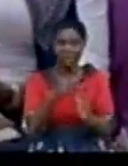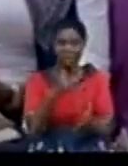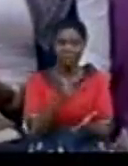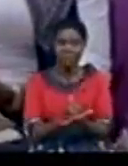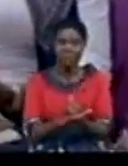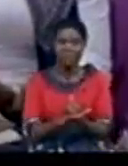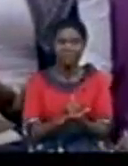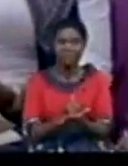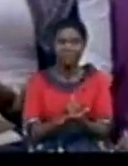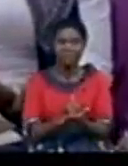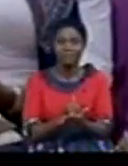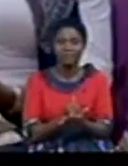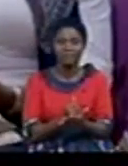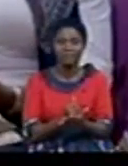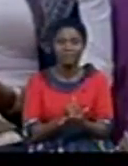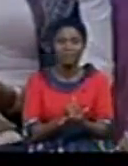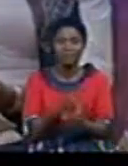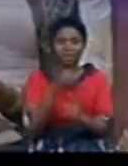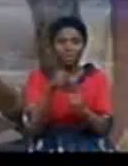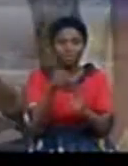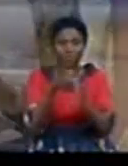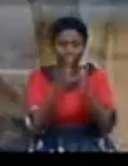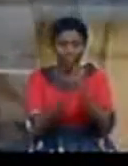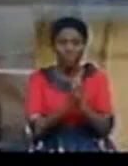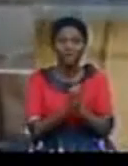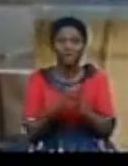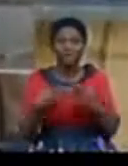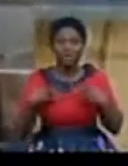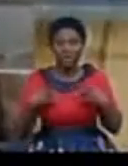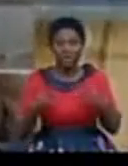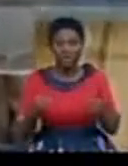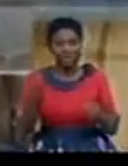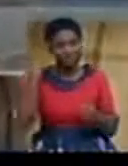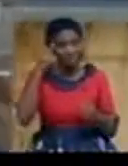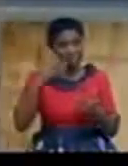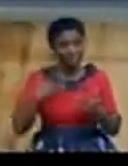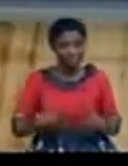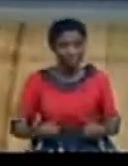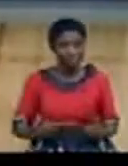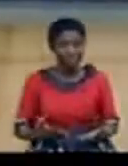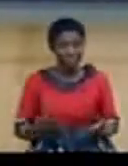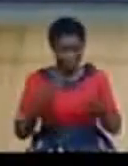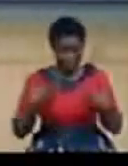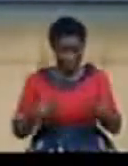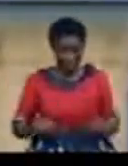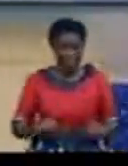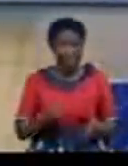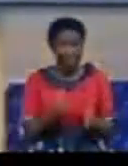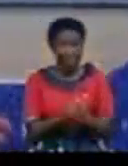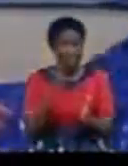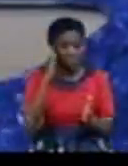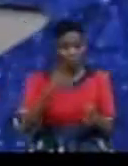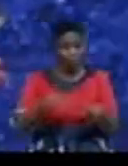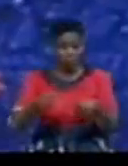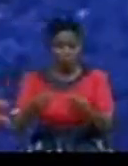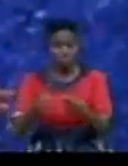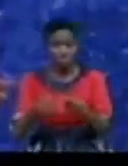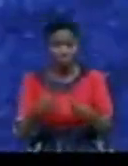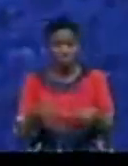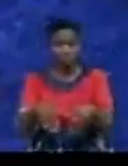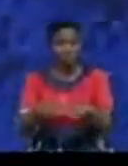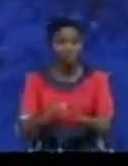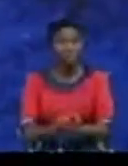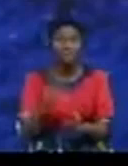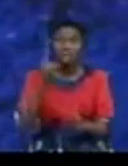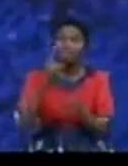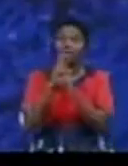healing for the body that will go to the grave, he answers. When you pray for money, the money that